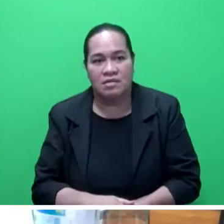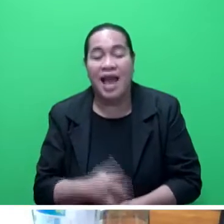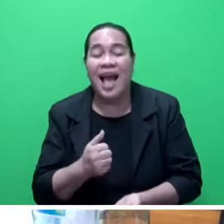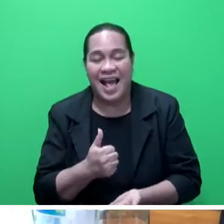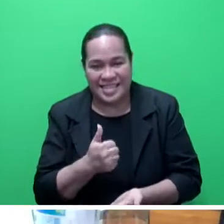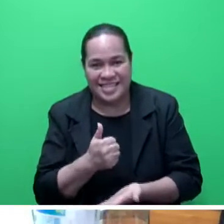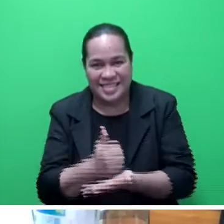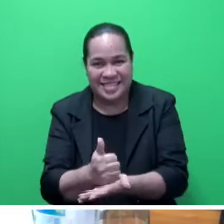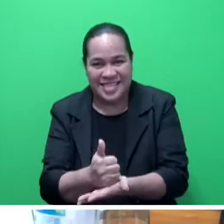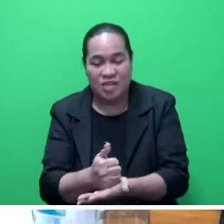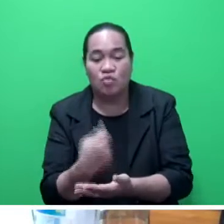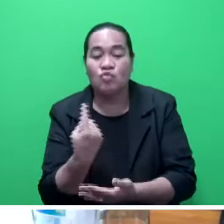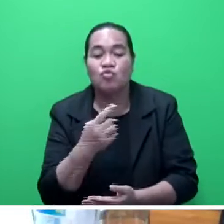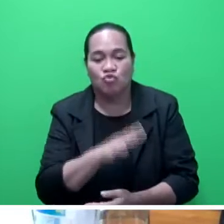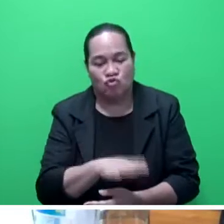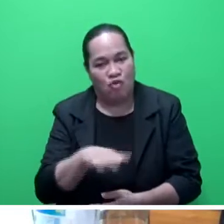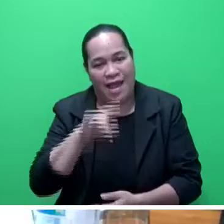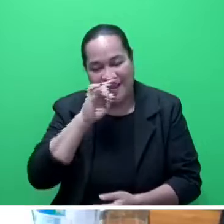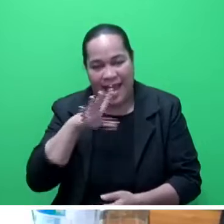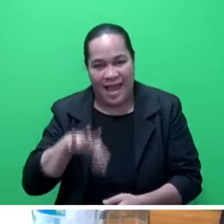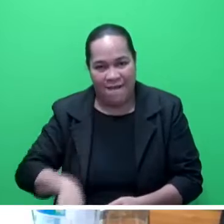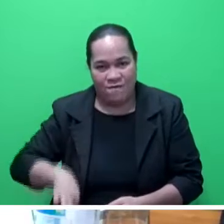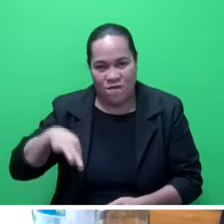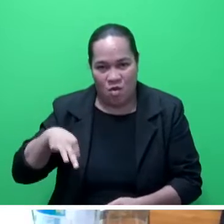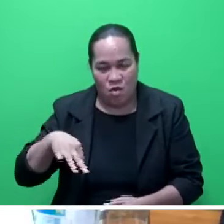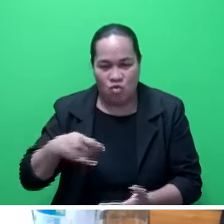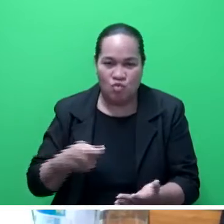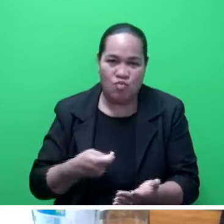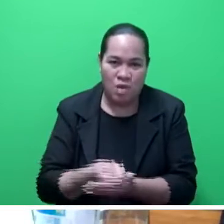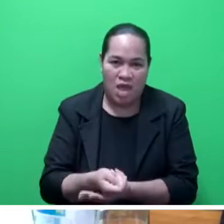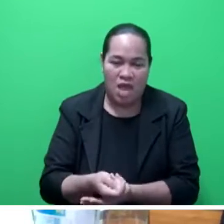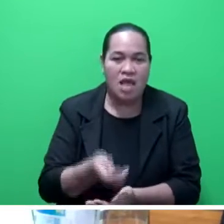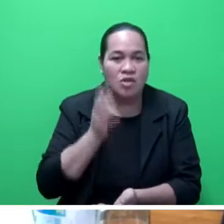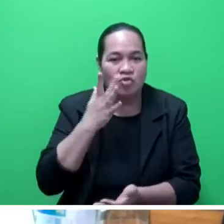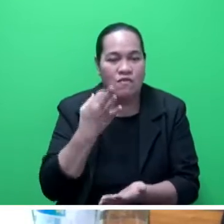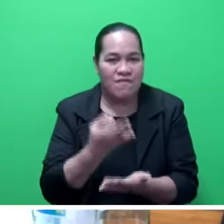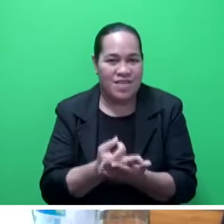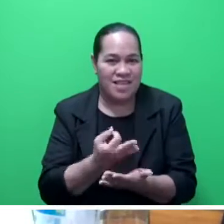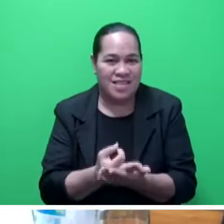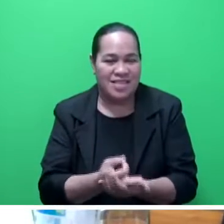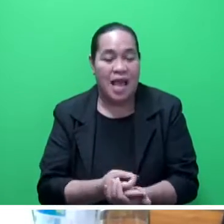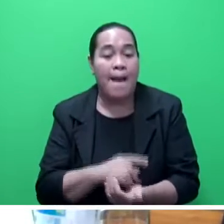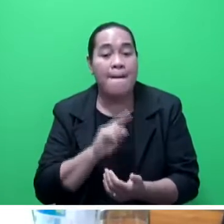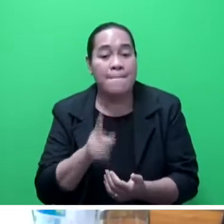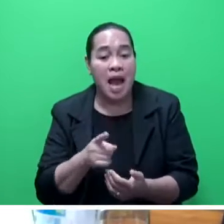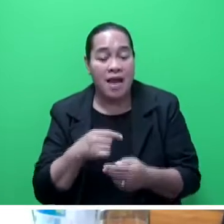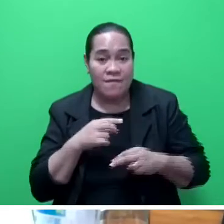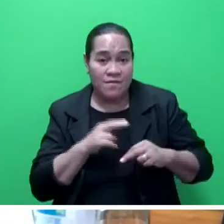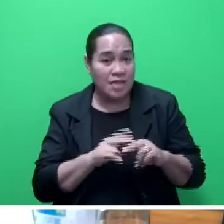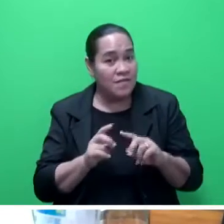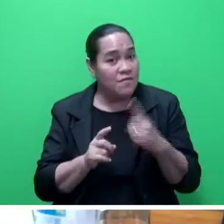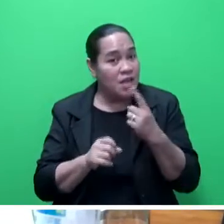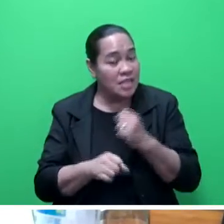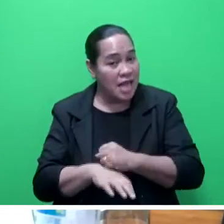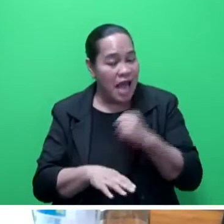assistance to children who could not afford to pay their school fees. But Fiji First government took